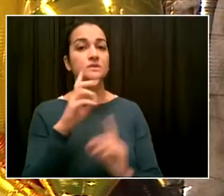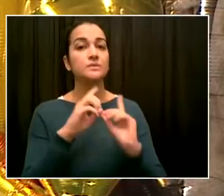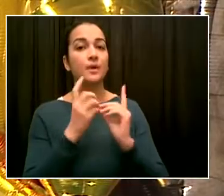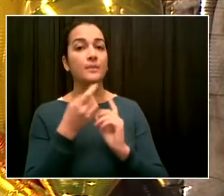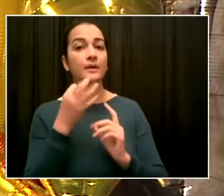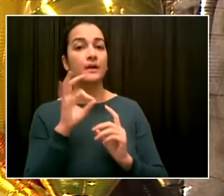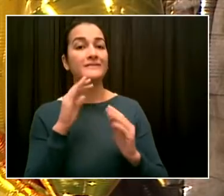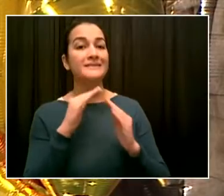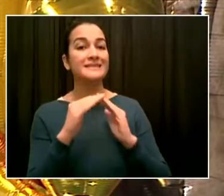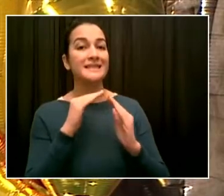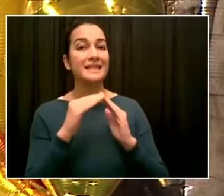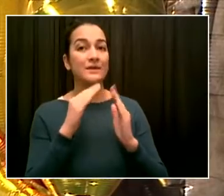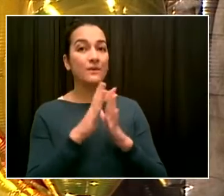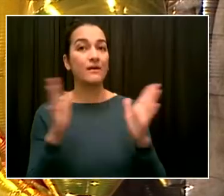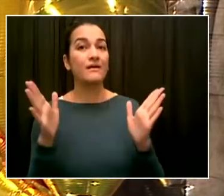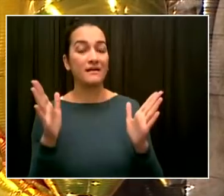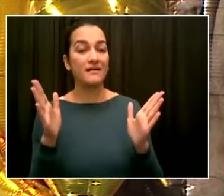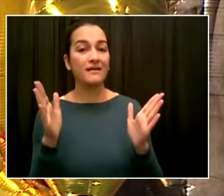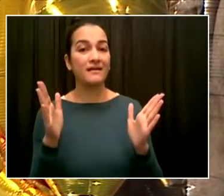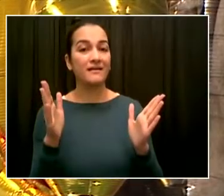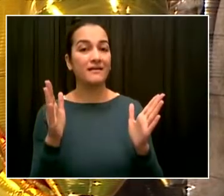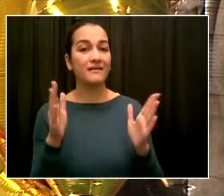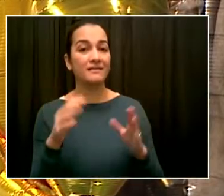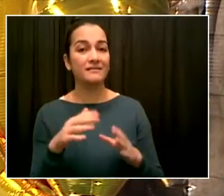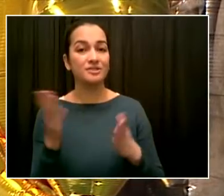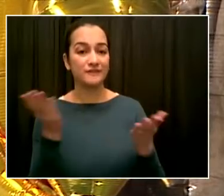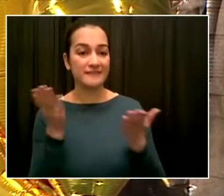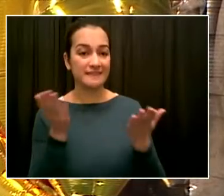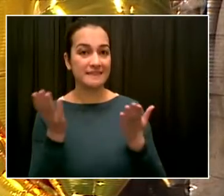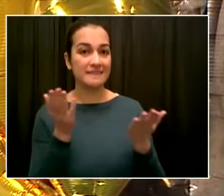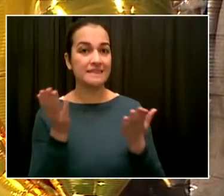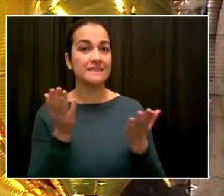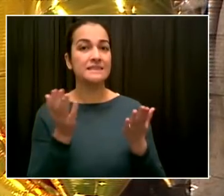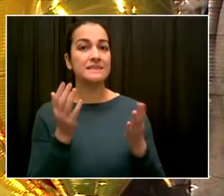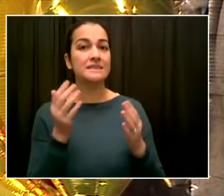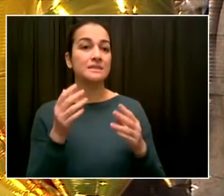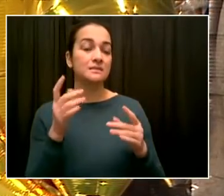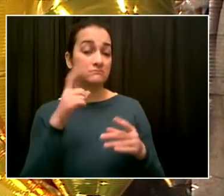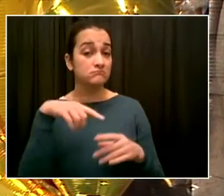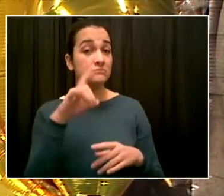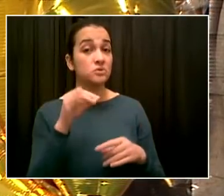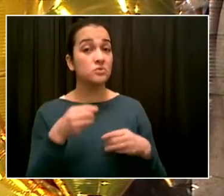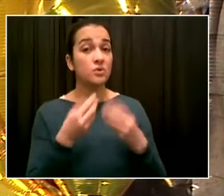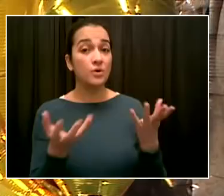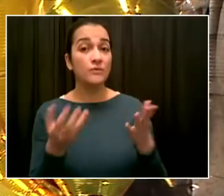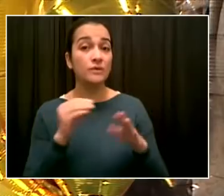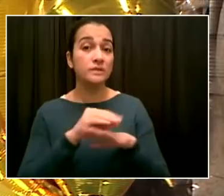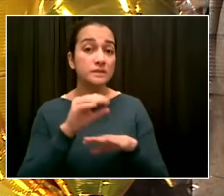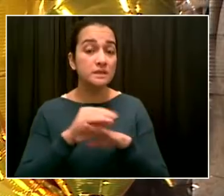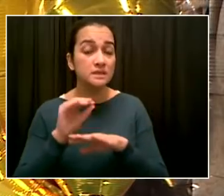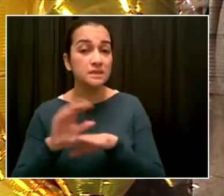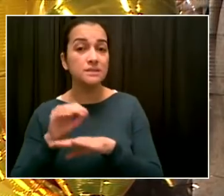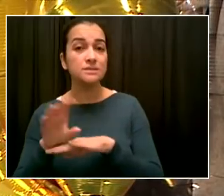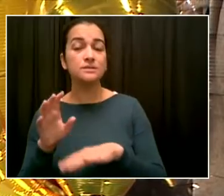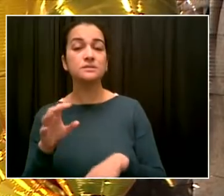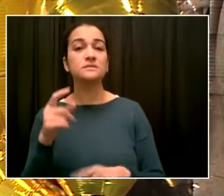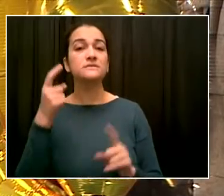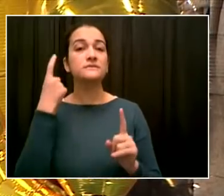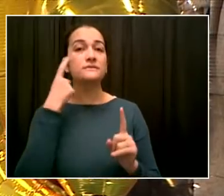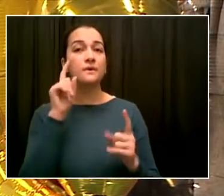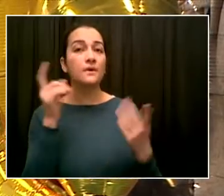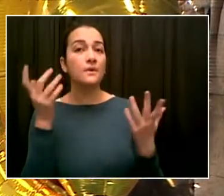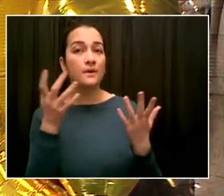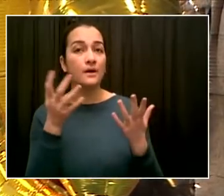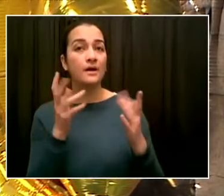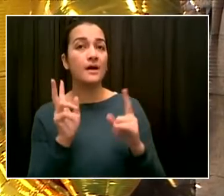have 7 days to get through all of your exemption requests, and then by the 25th, you should